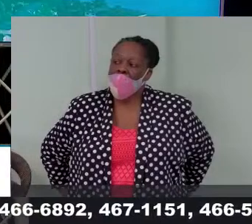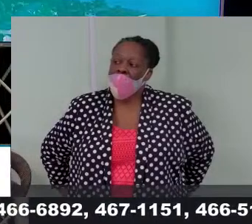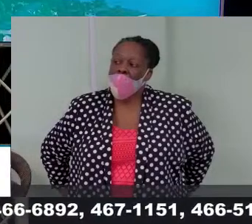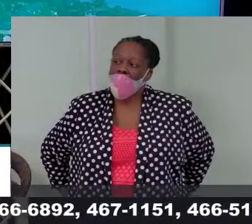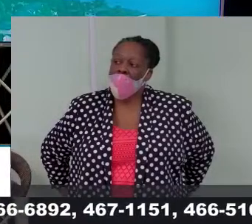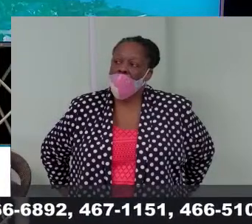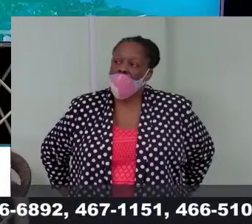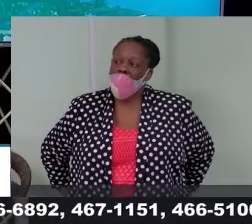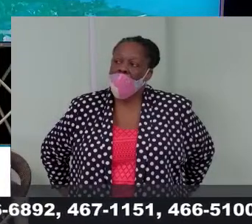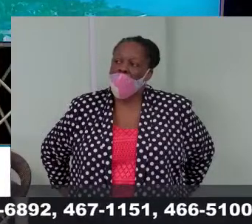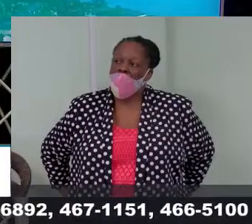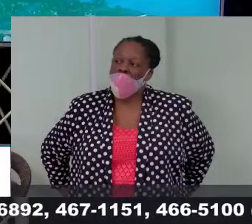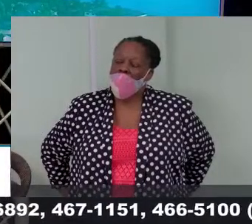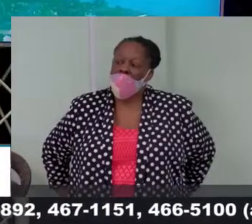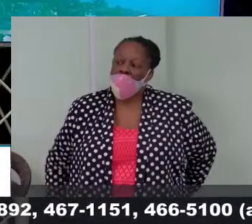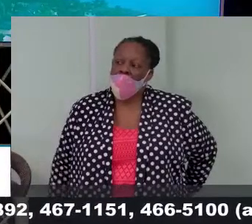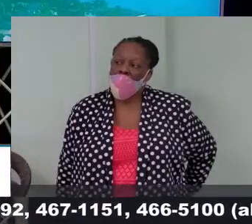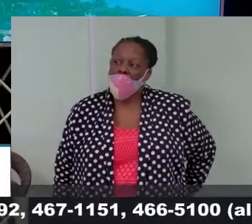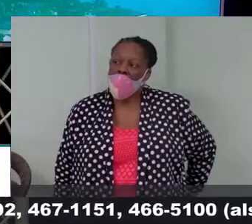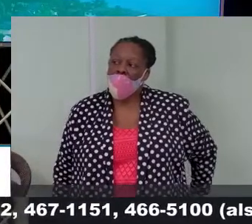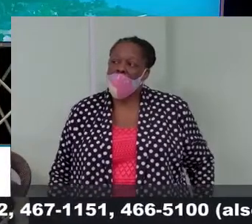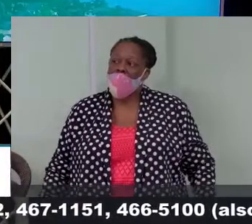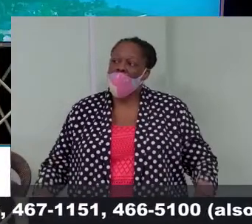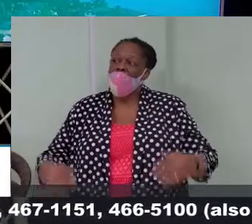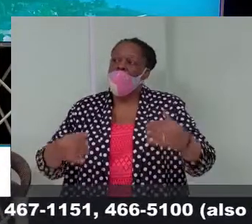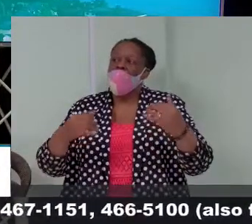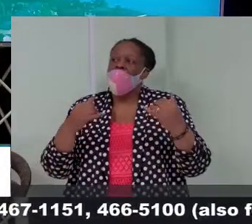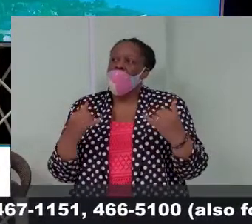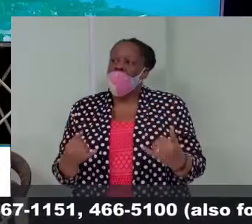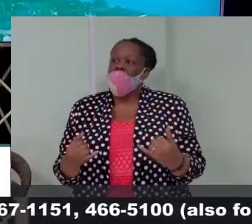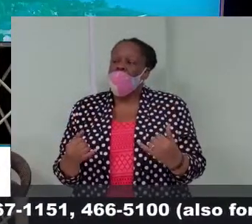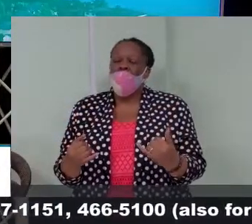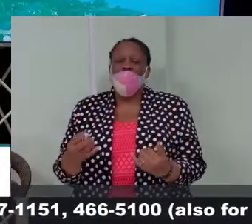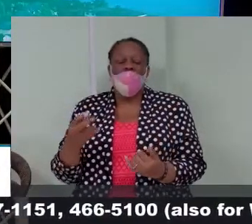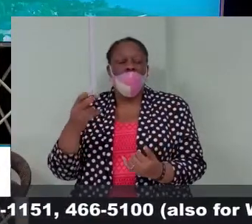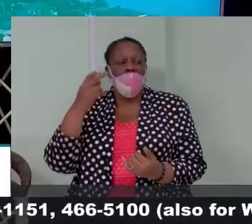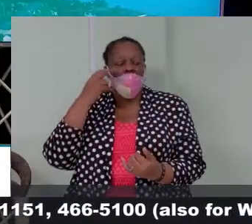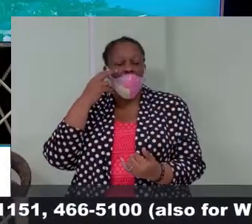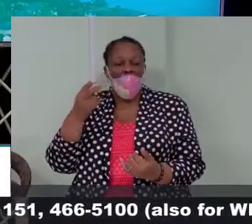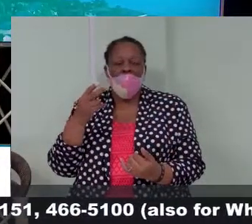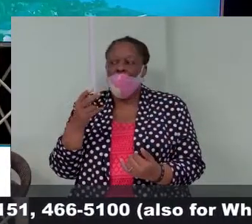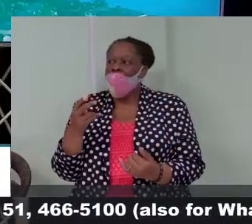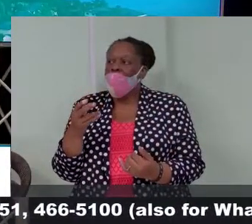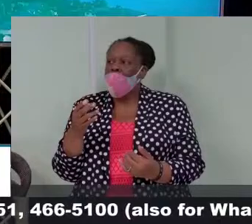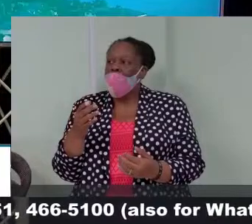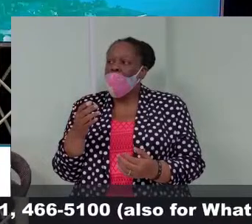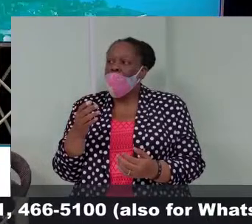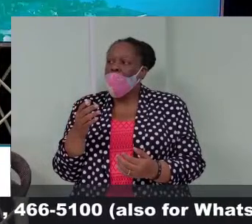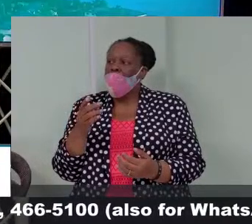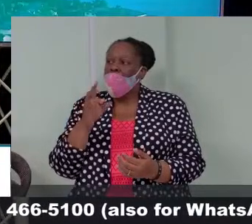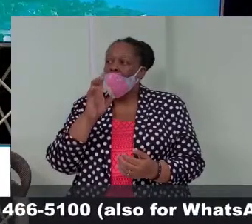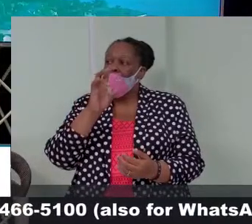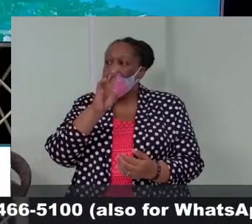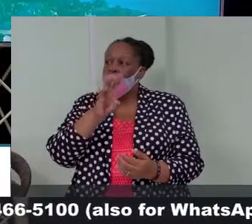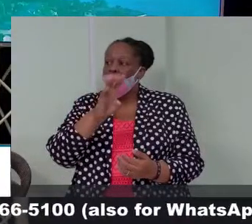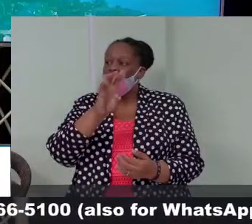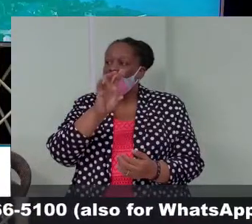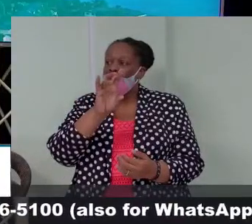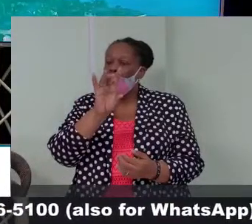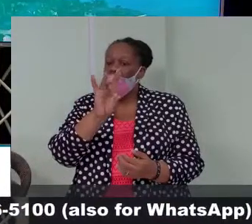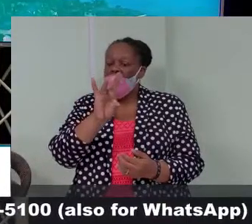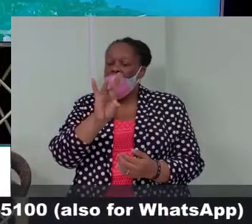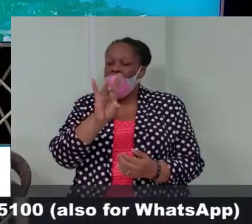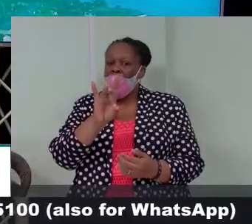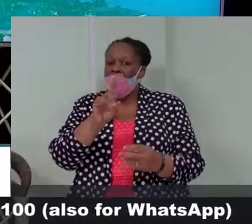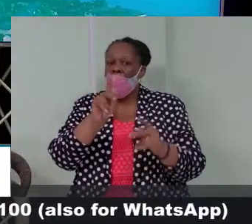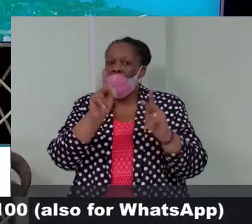WinFM. We are now safe harboring some 78 persons with another 87 coming into